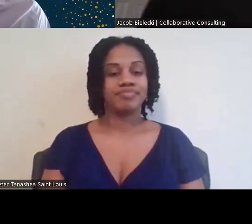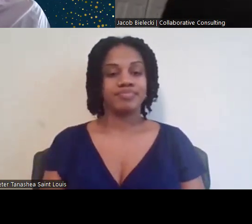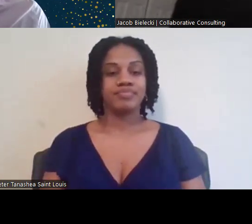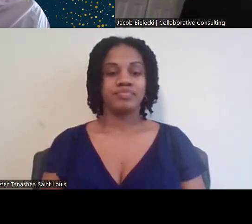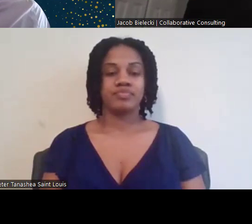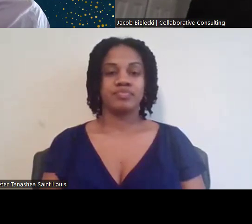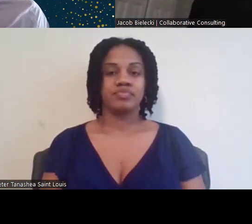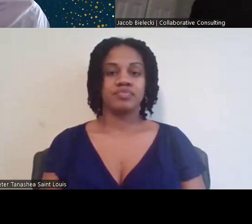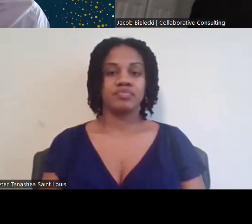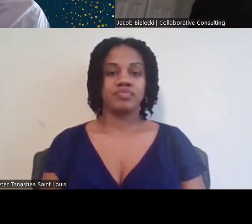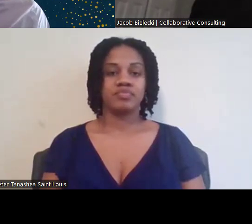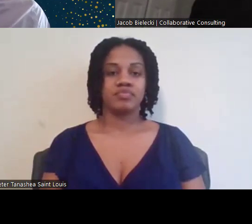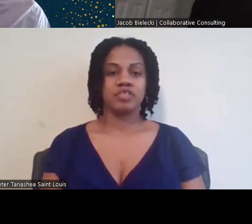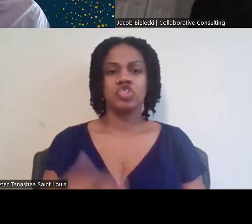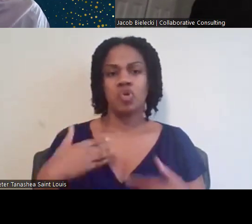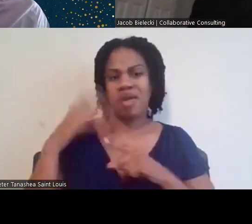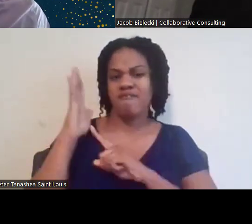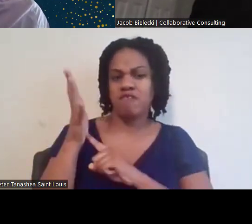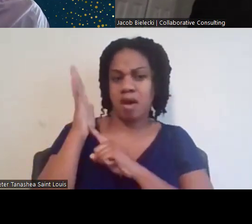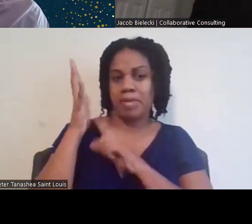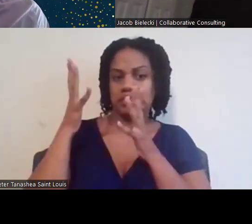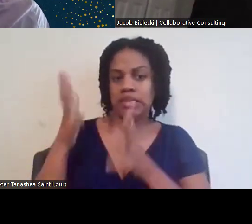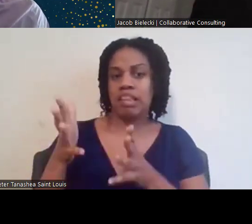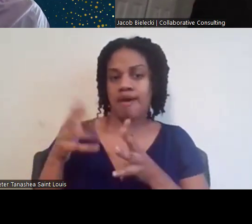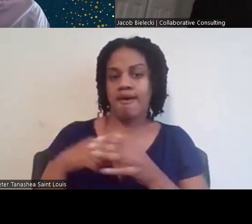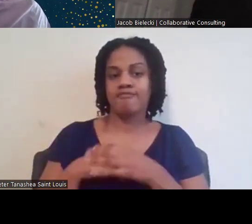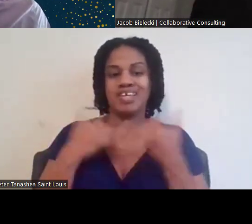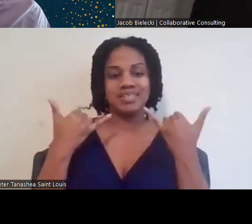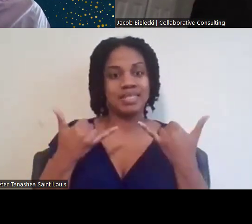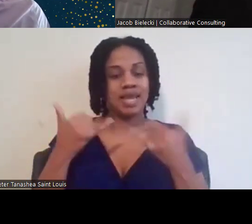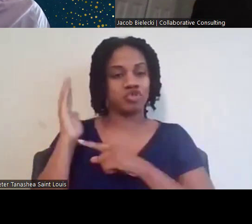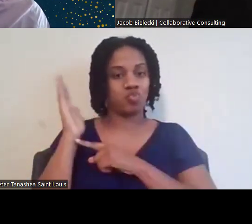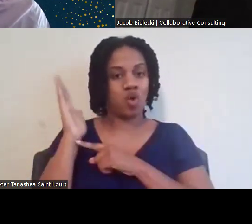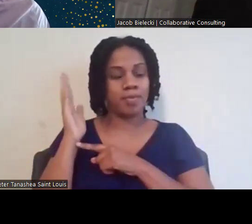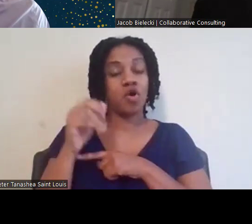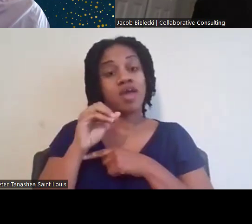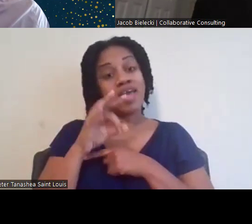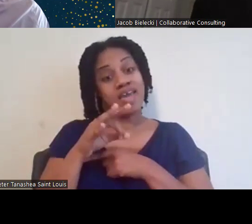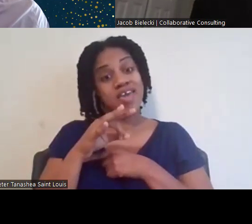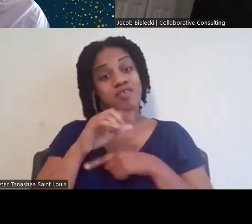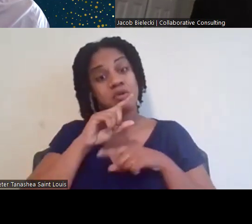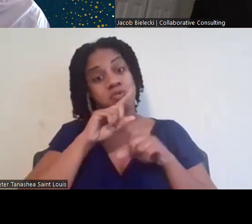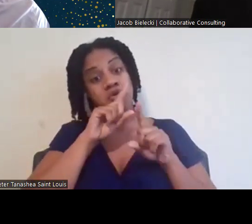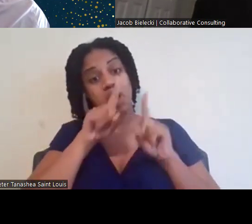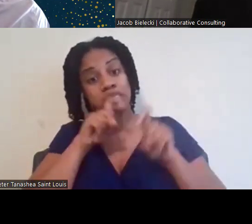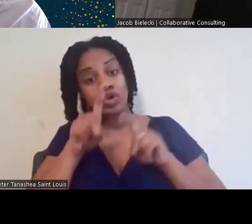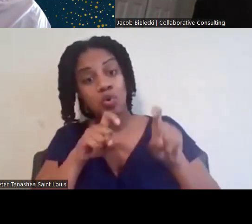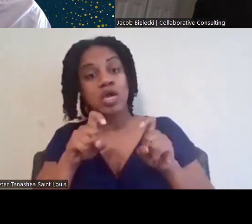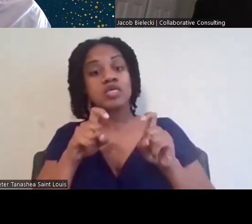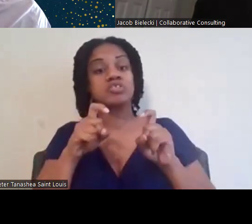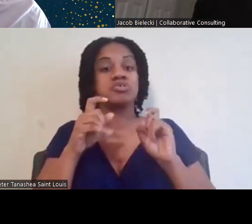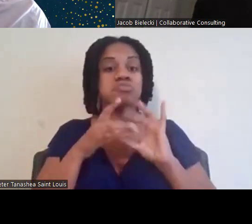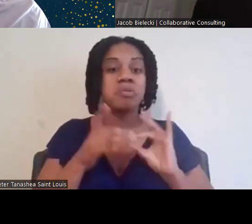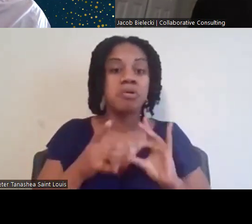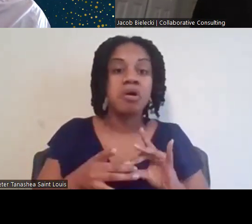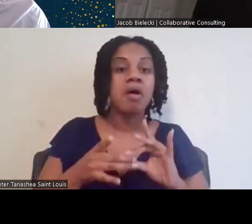We have about 5 minutes left in today's webinar. If you'd like to ask a question or make a comment,